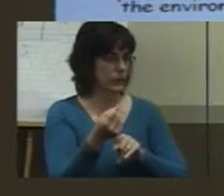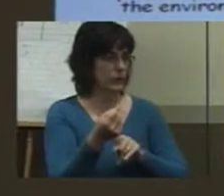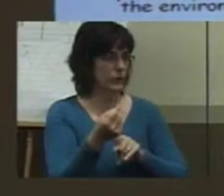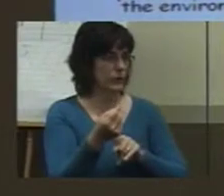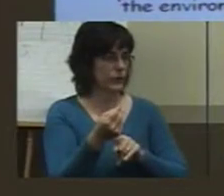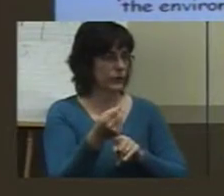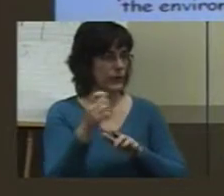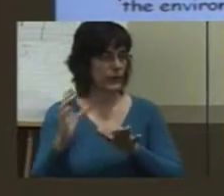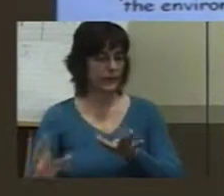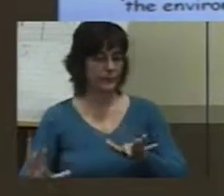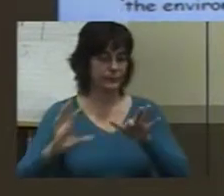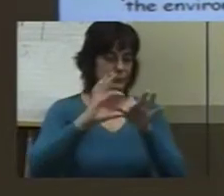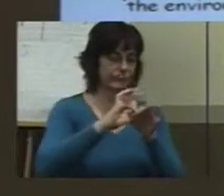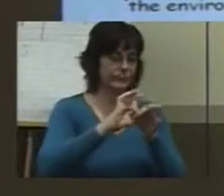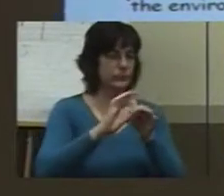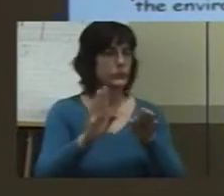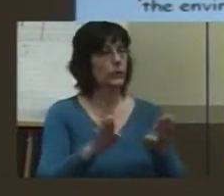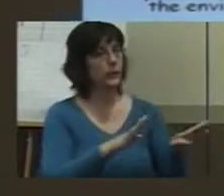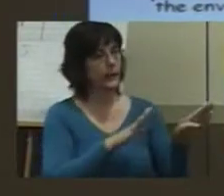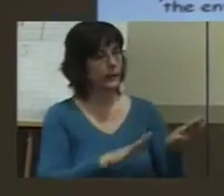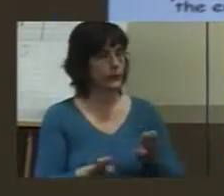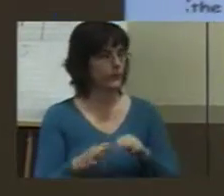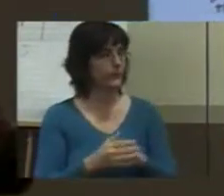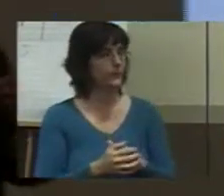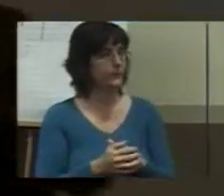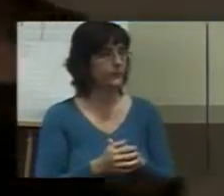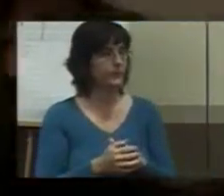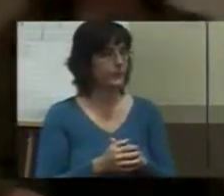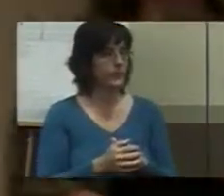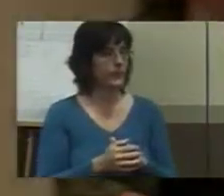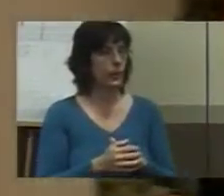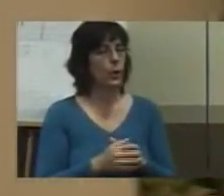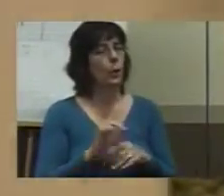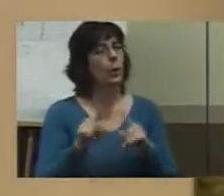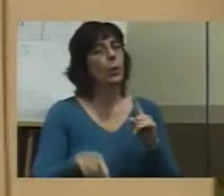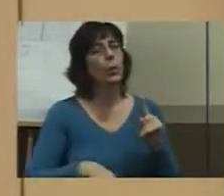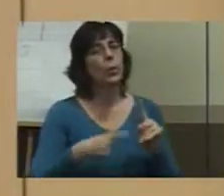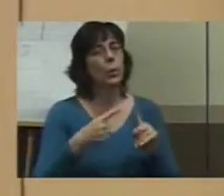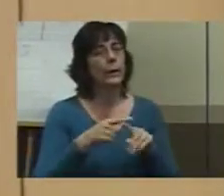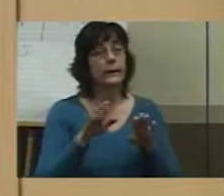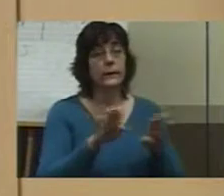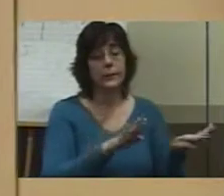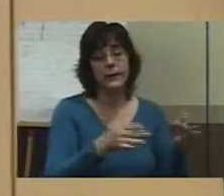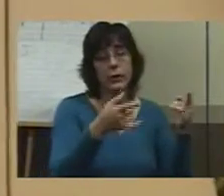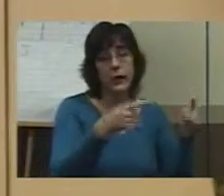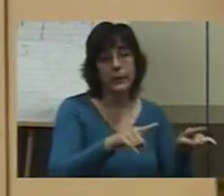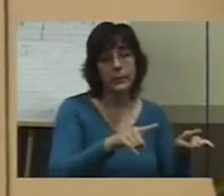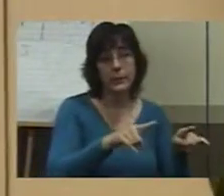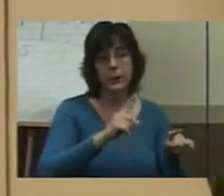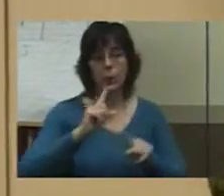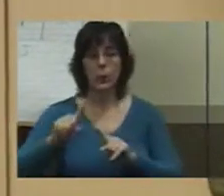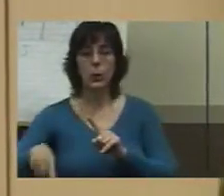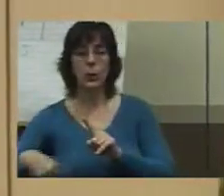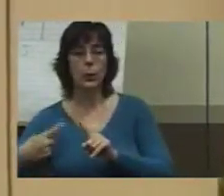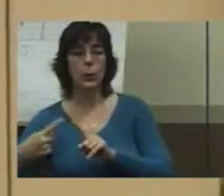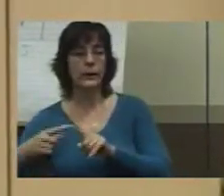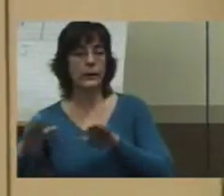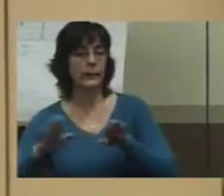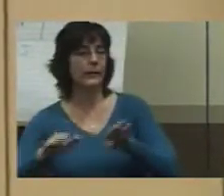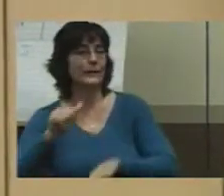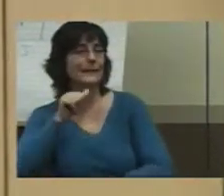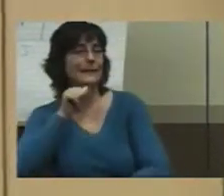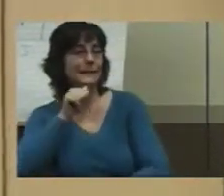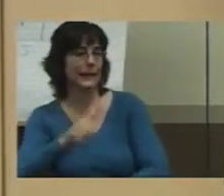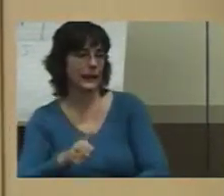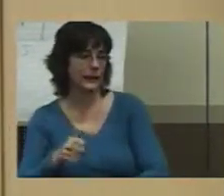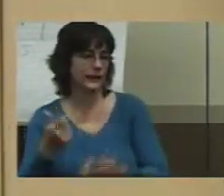circumstances that are related to the behavior. Okay? In what circumstances will the behavior occur, and what circumstances will the behavior